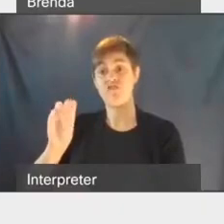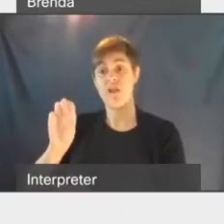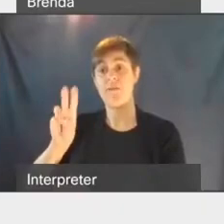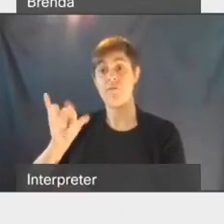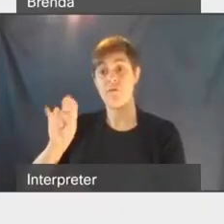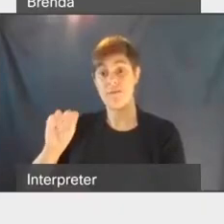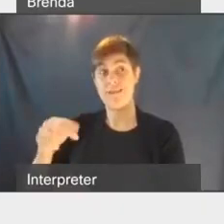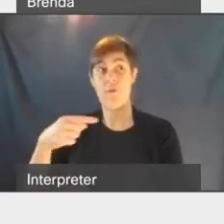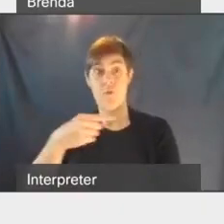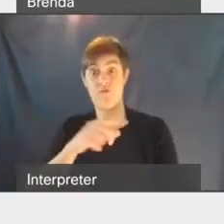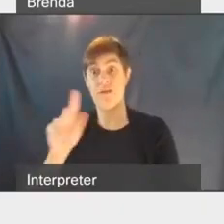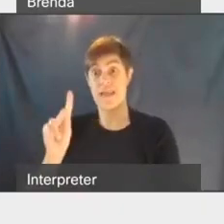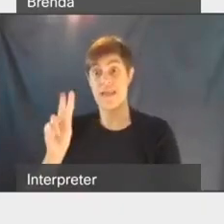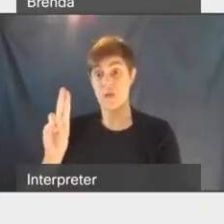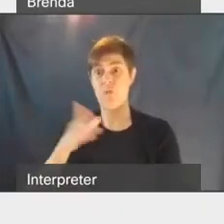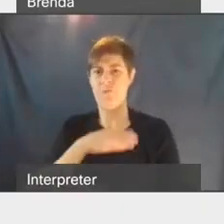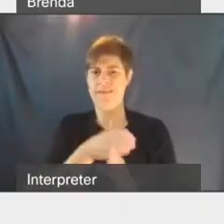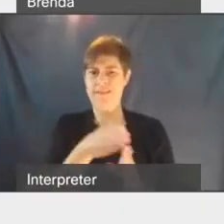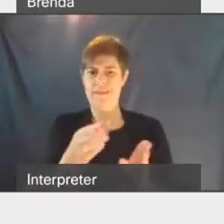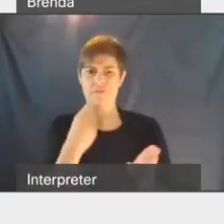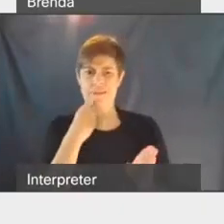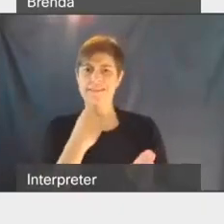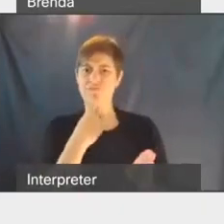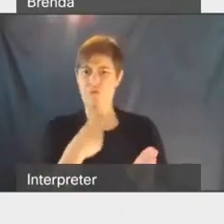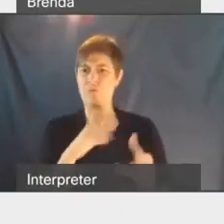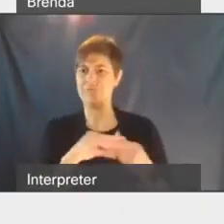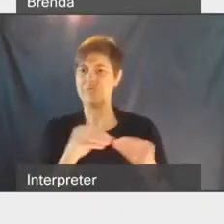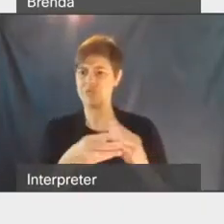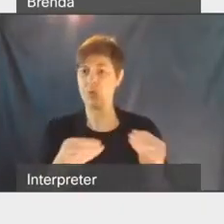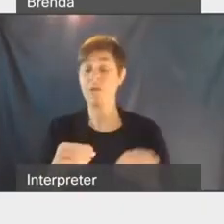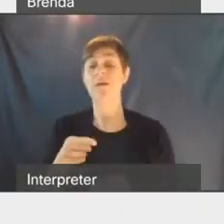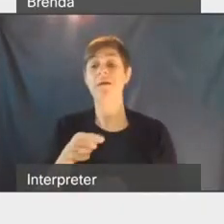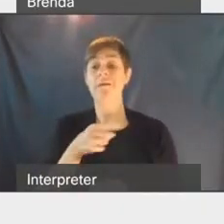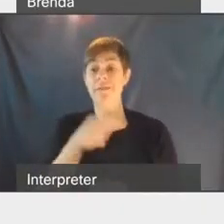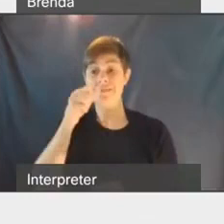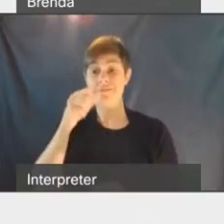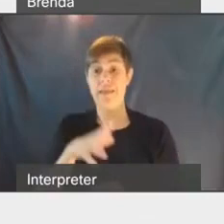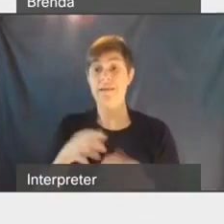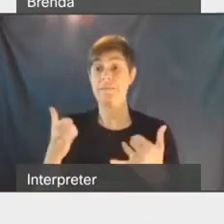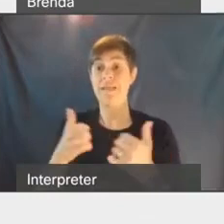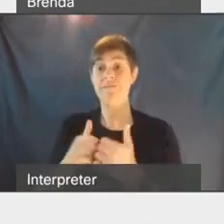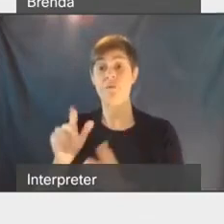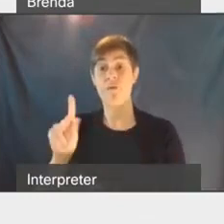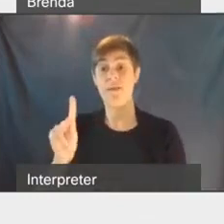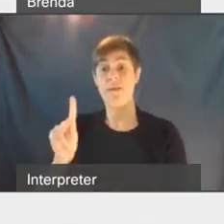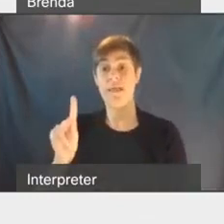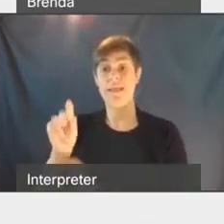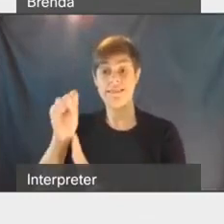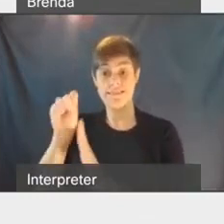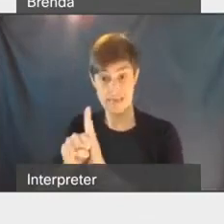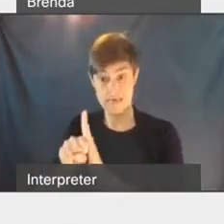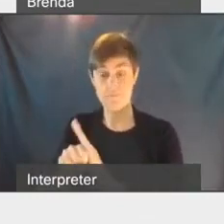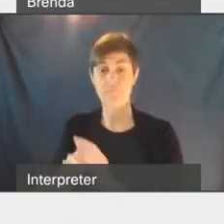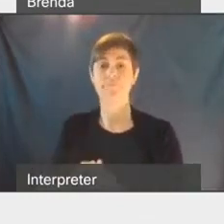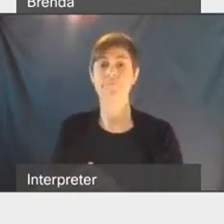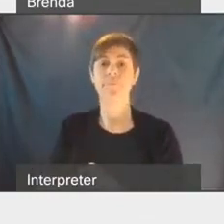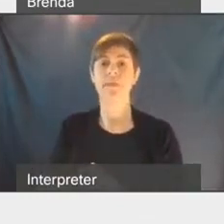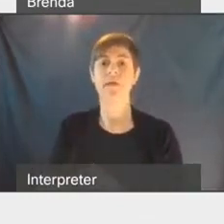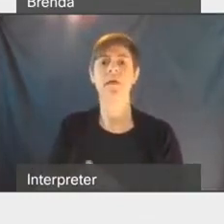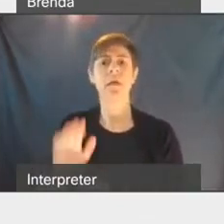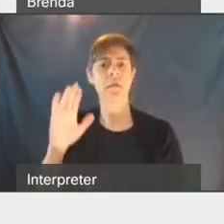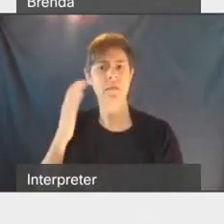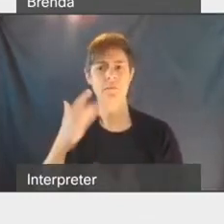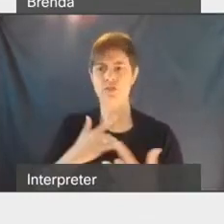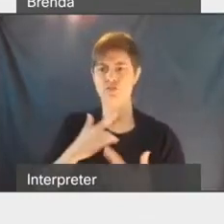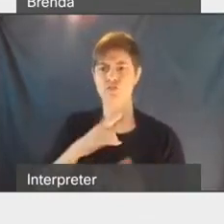neighbor just told me this story the other night at a neighborhood gathering. He played for K-State. It seems that Tex Winter got concerned about Wilt.